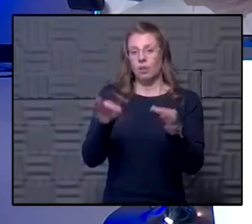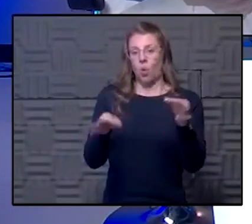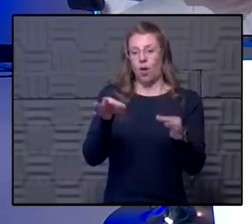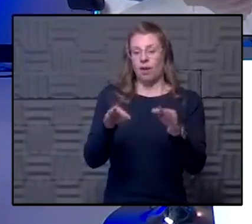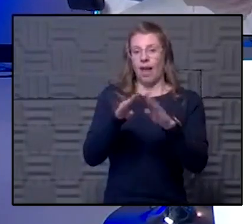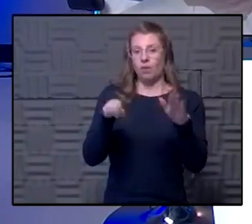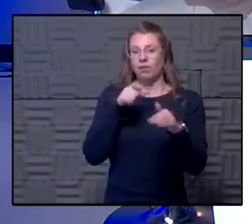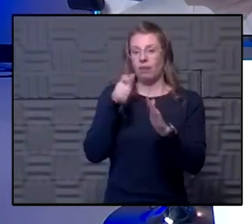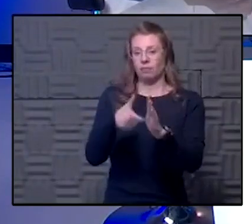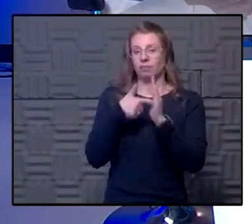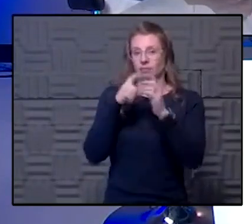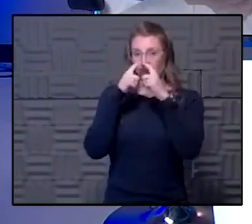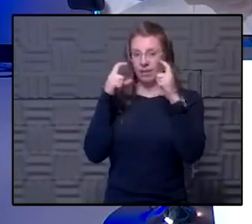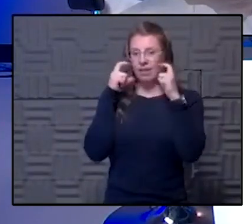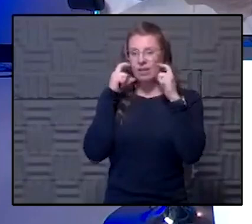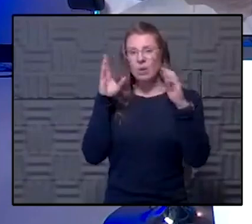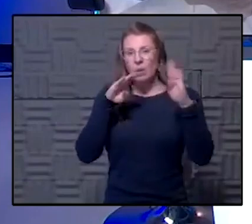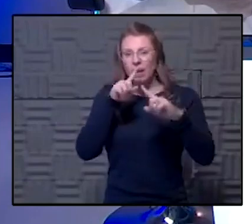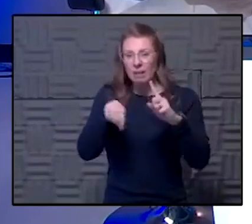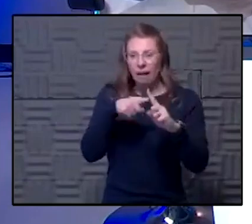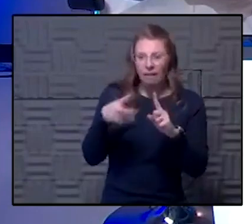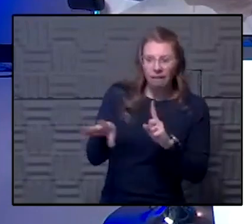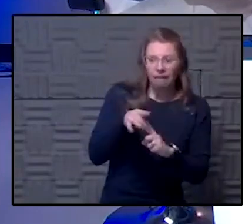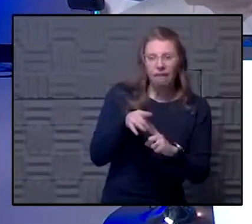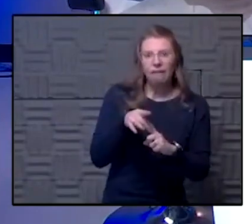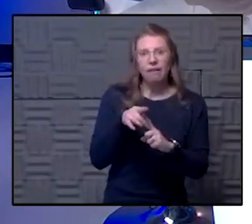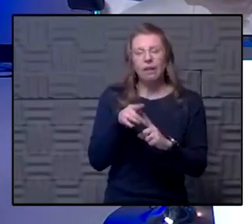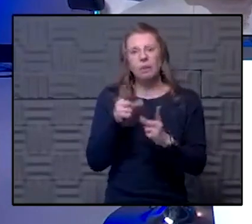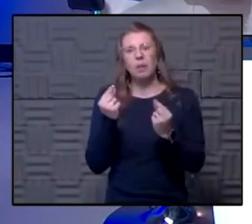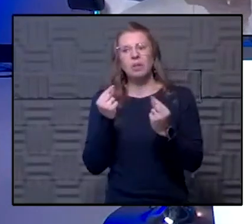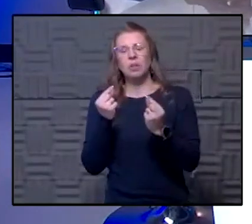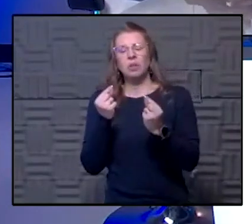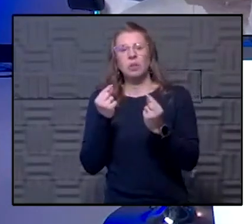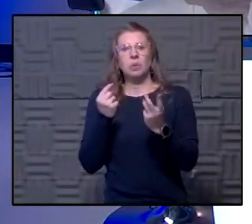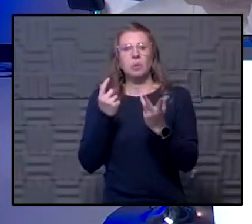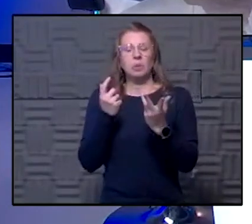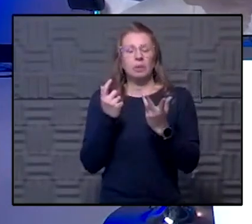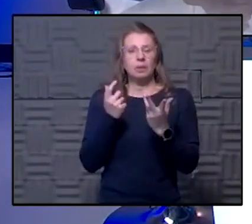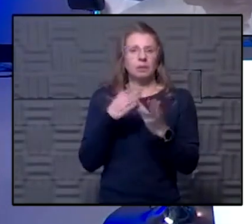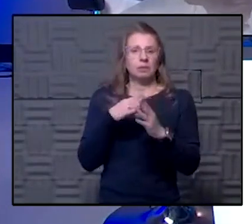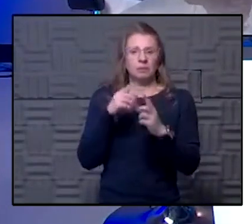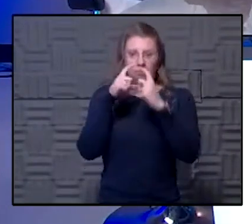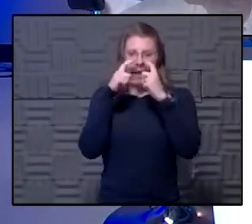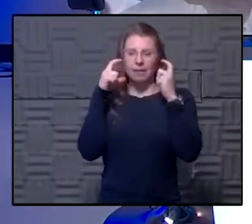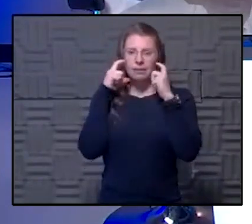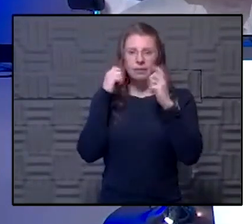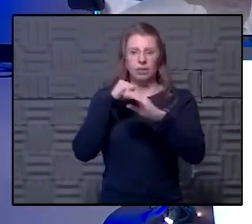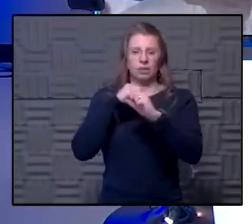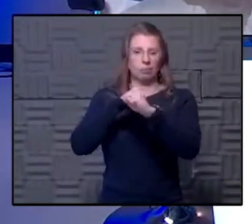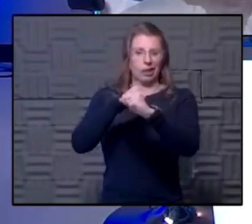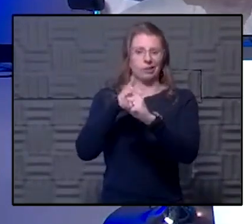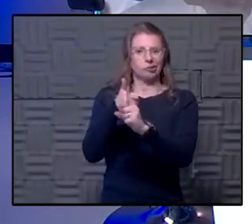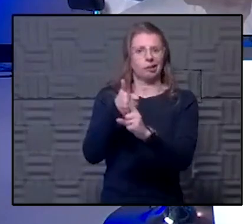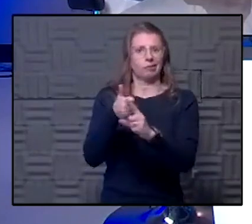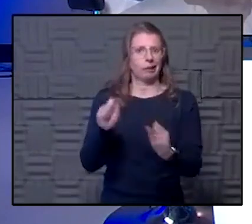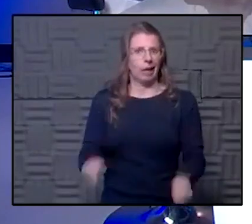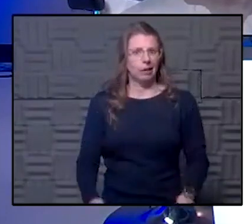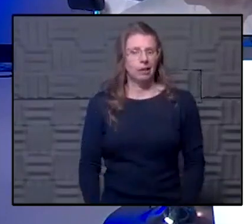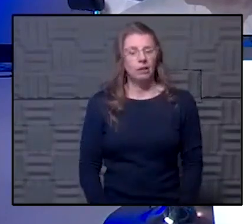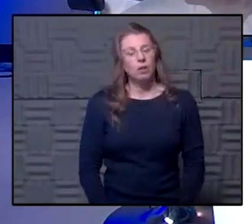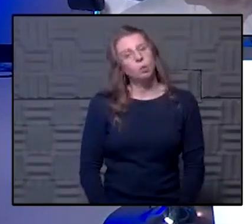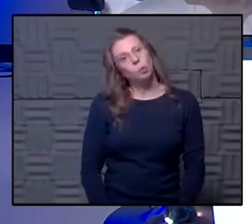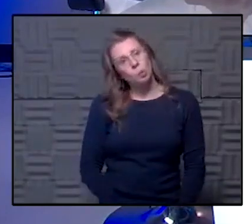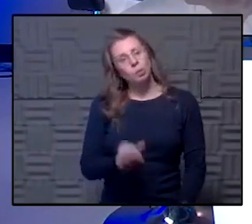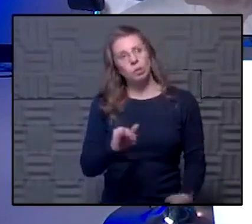the courthouse. She's worried about catching COVID. What can she do besides mask wearing to protect herself? Yeah,